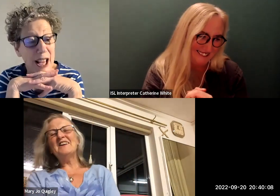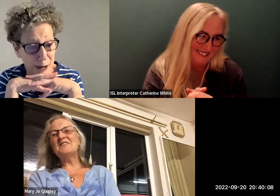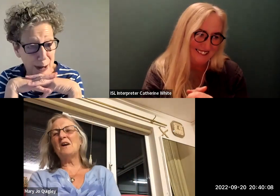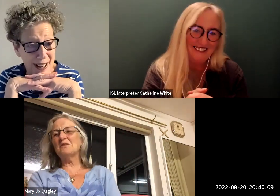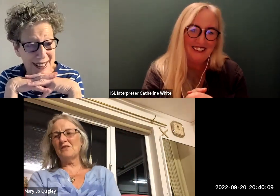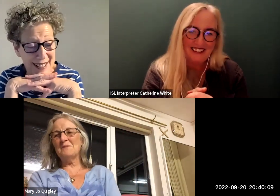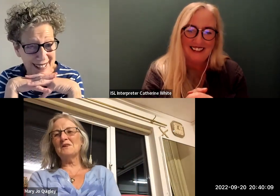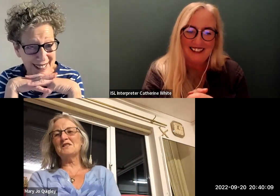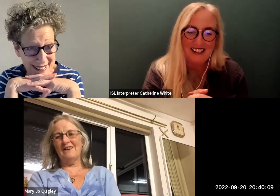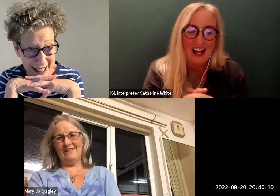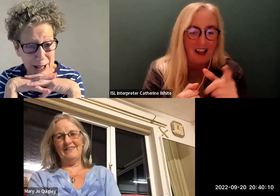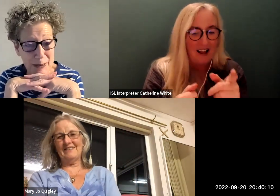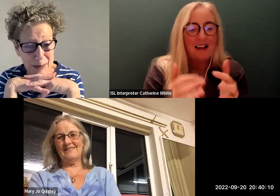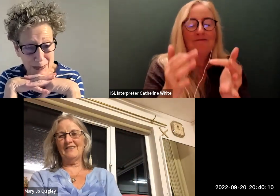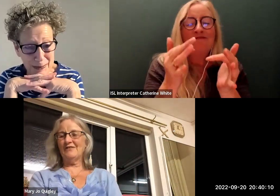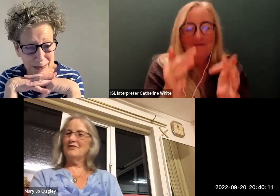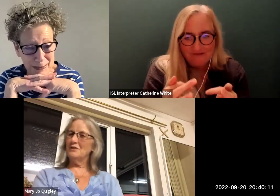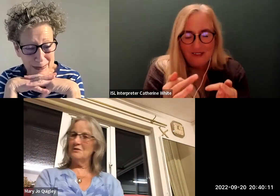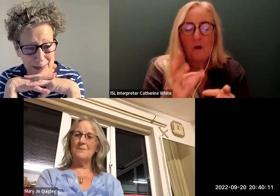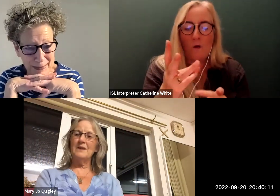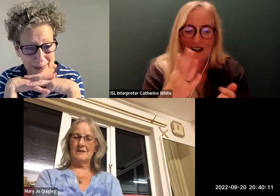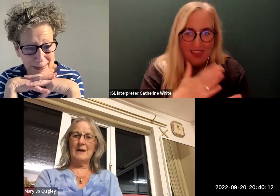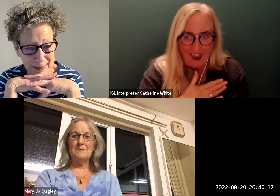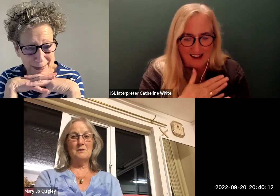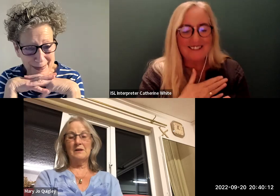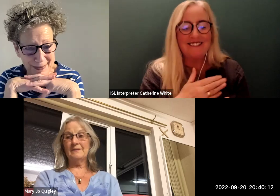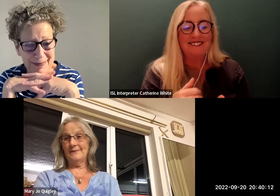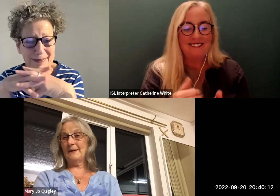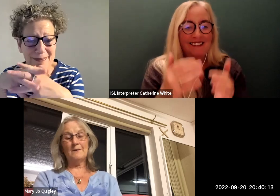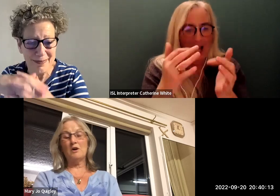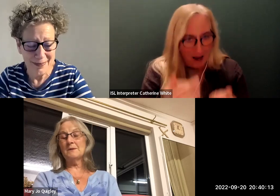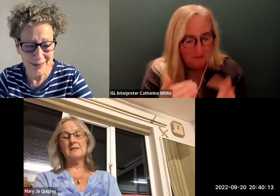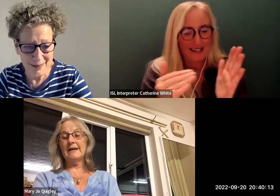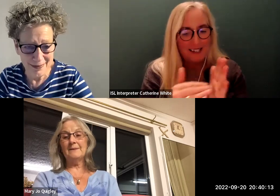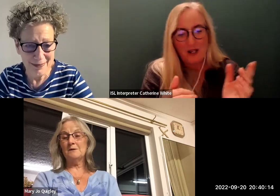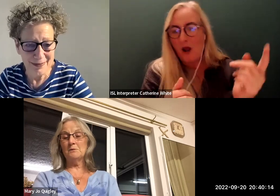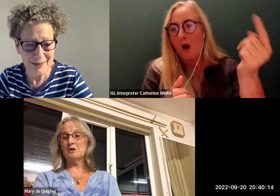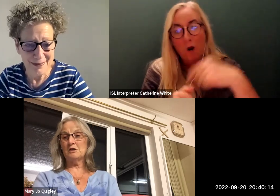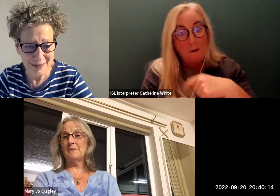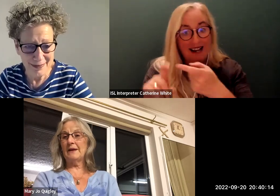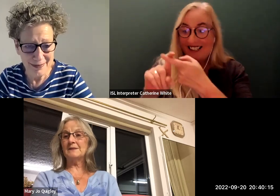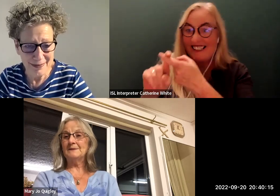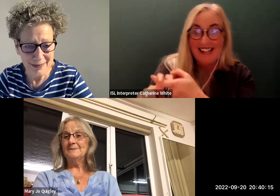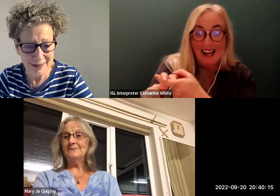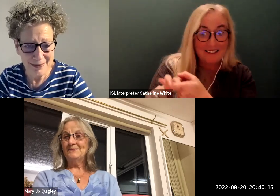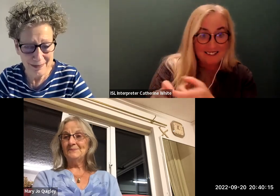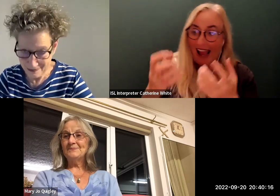And No, Catherine, I would very much like, thank you. yes, if you, yes, absolutely. Yeah. Or come and stay. Don't be short of a